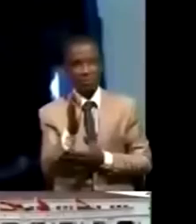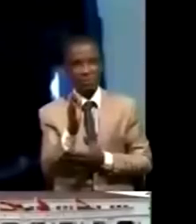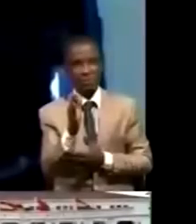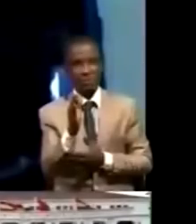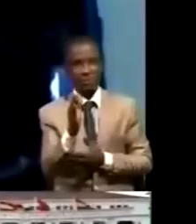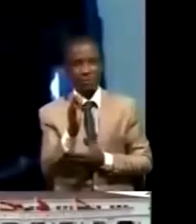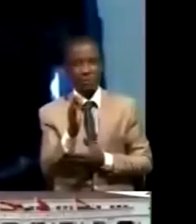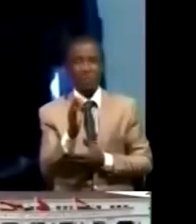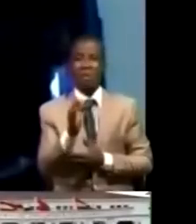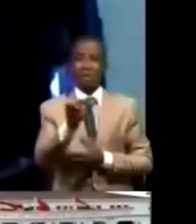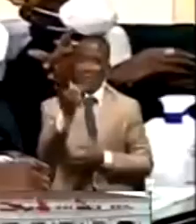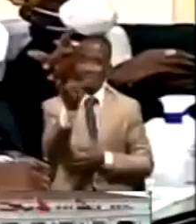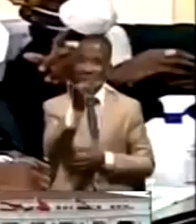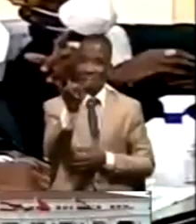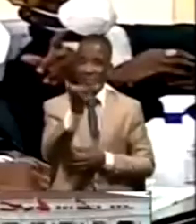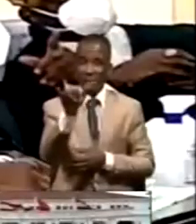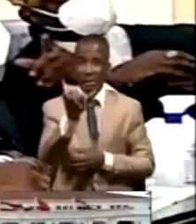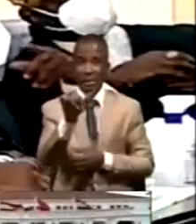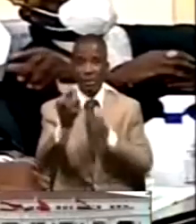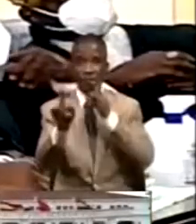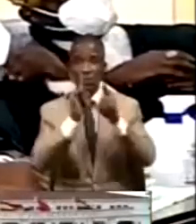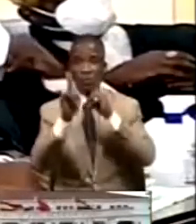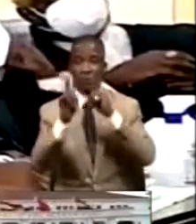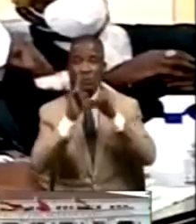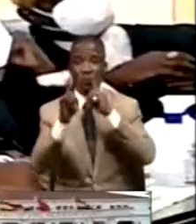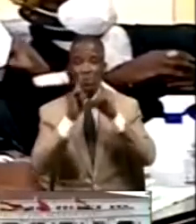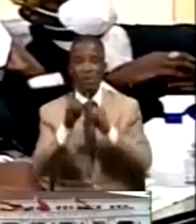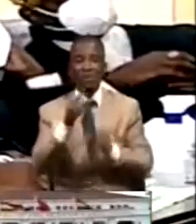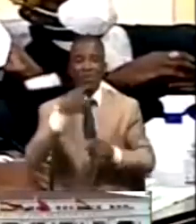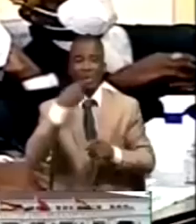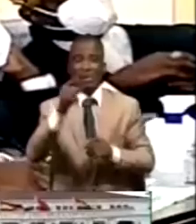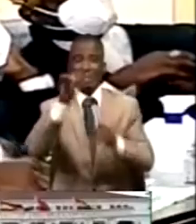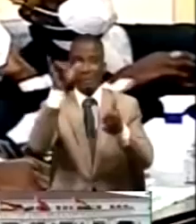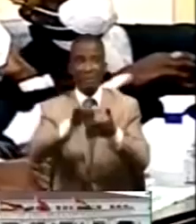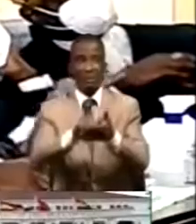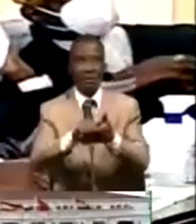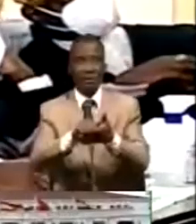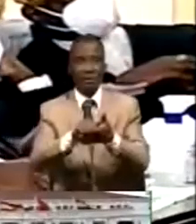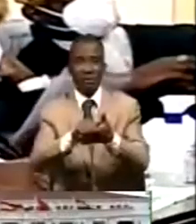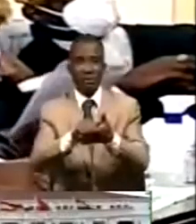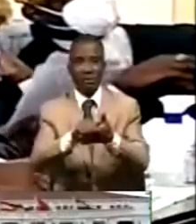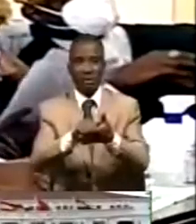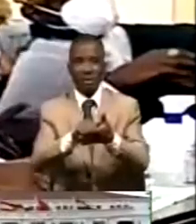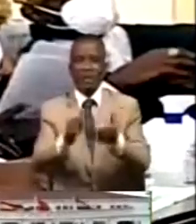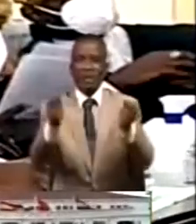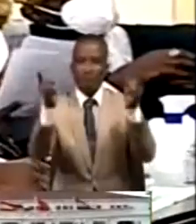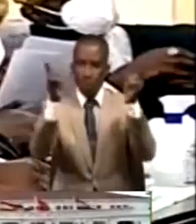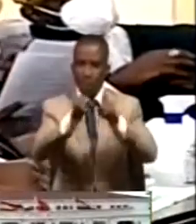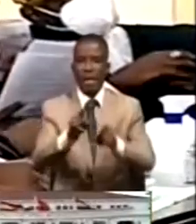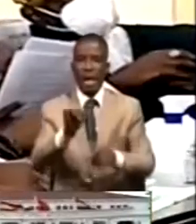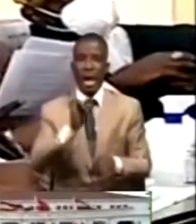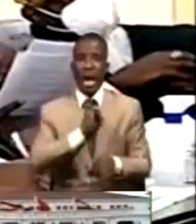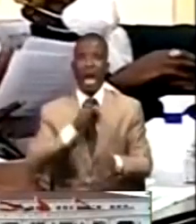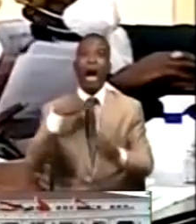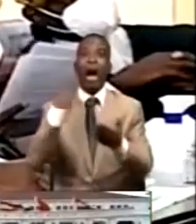Now, in the same witness statement, you said that when I arrived